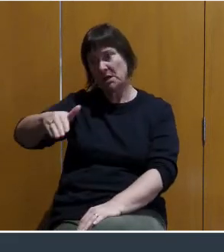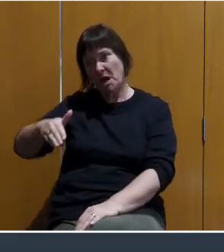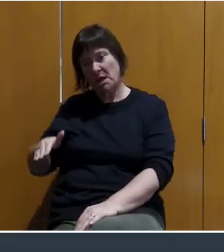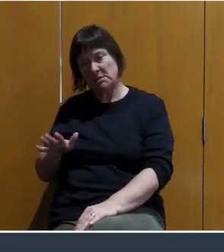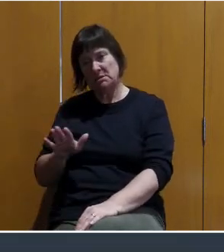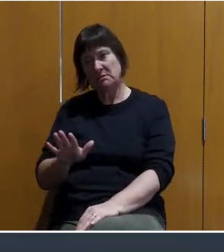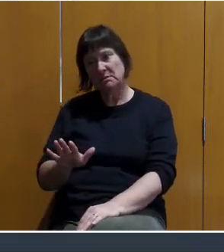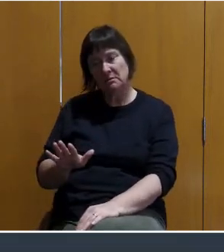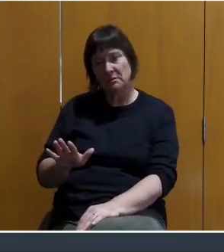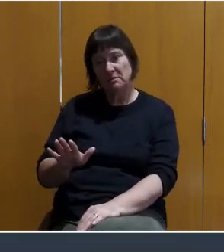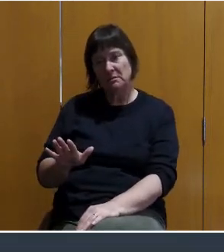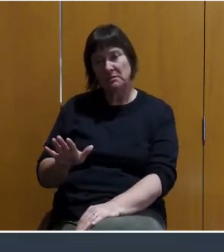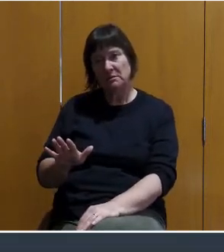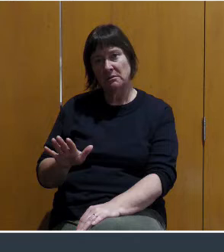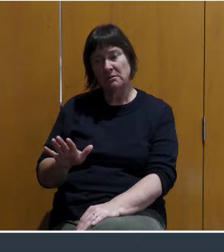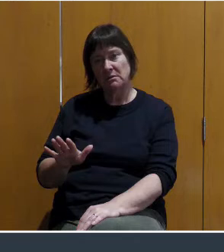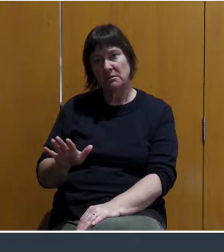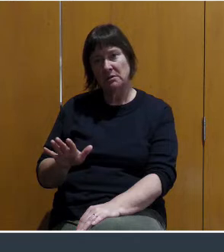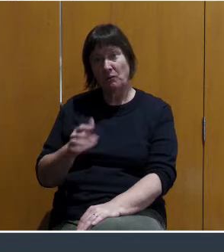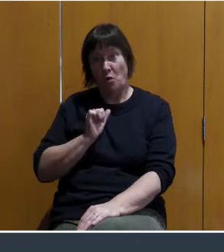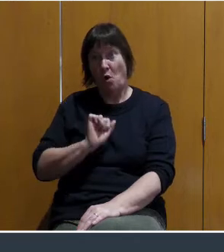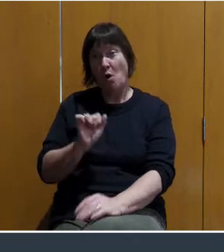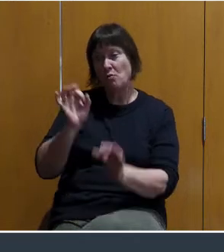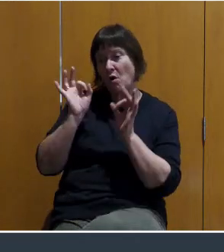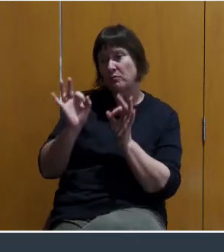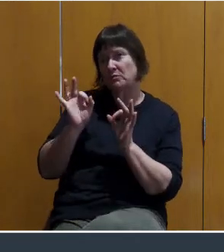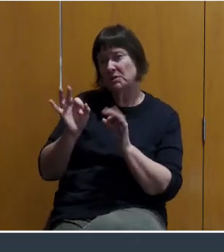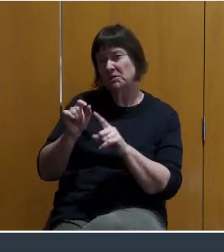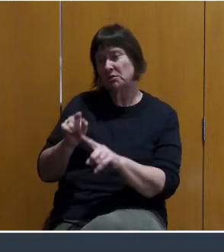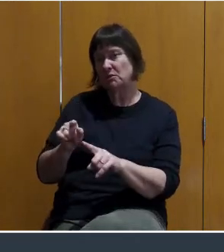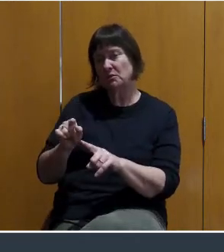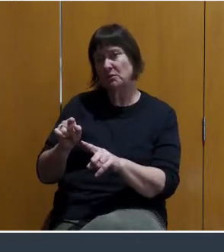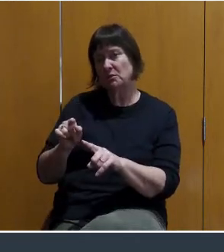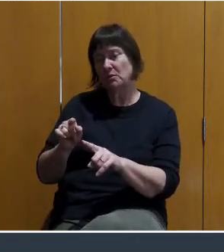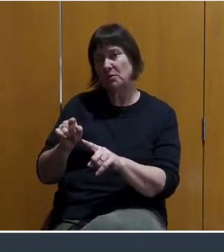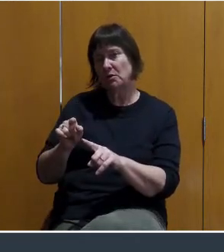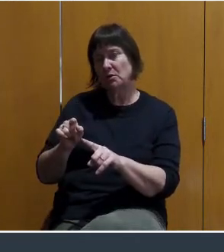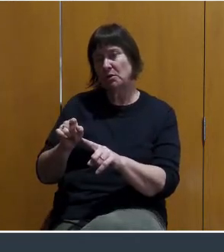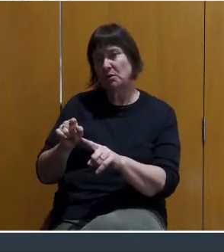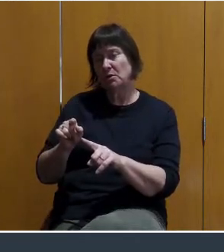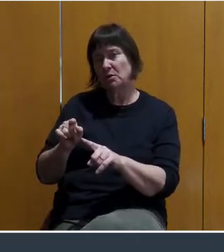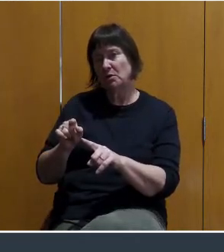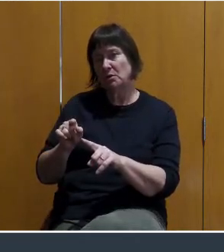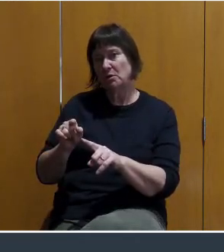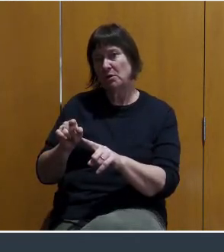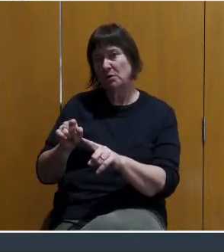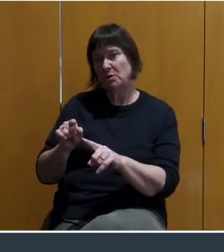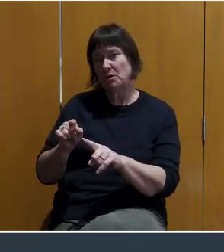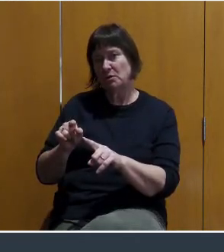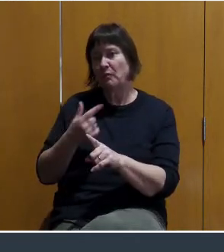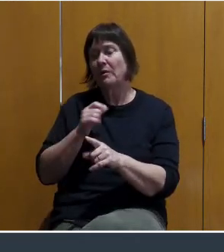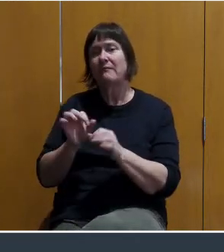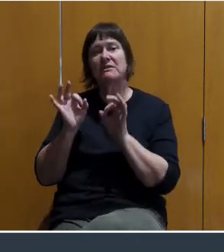space? Or do you find through your observations that the dotterel can nest outside of those reserved